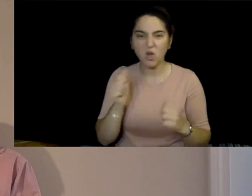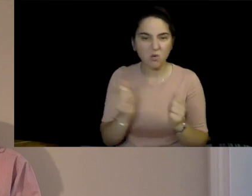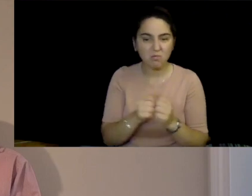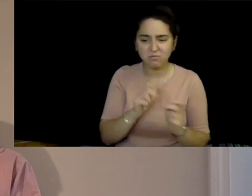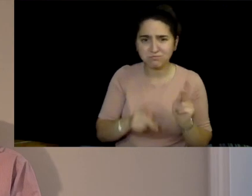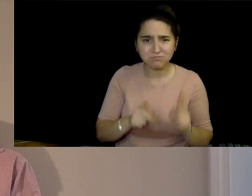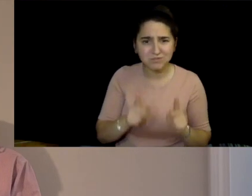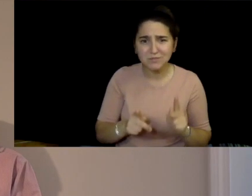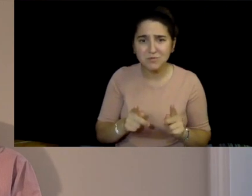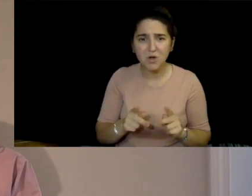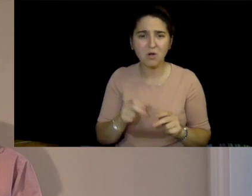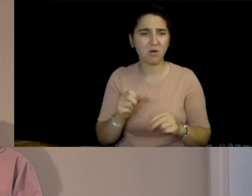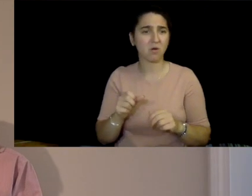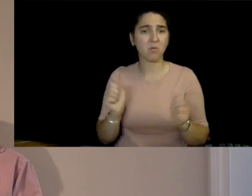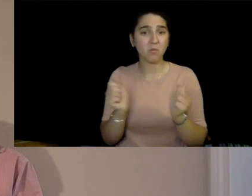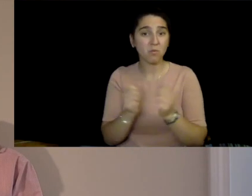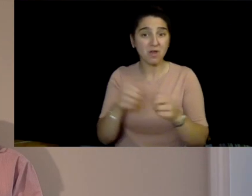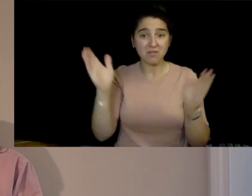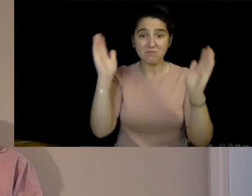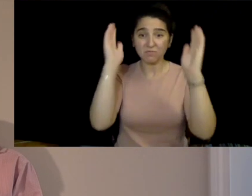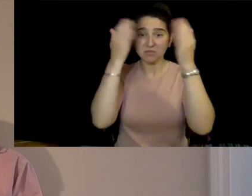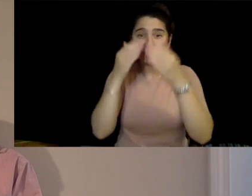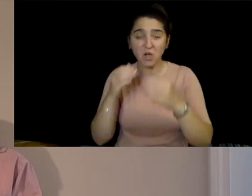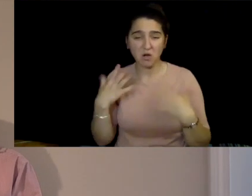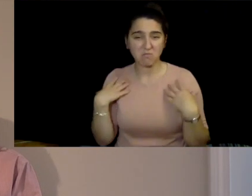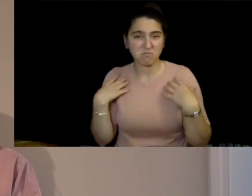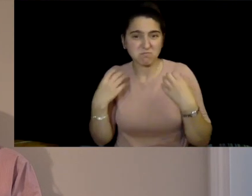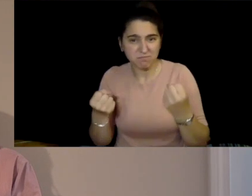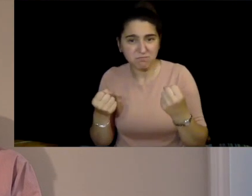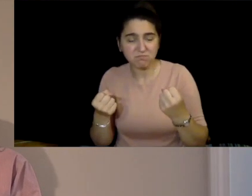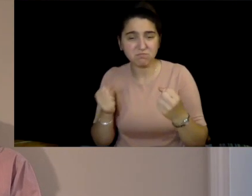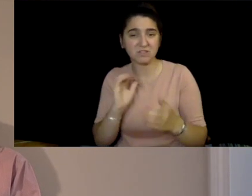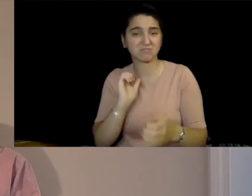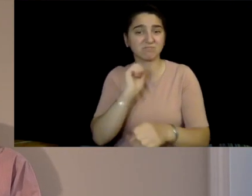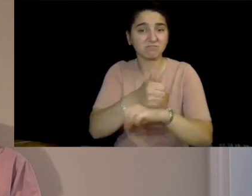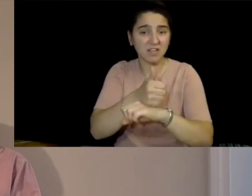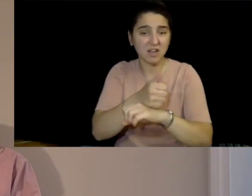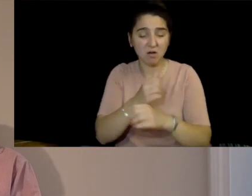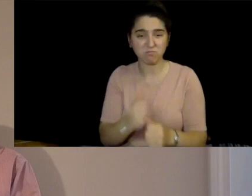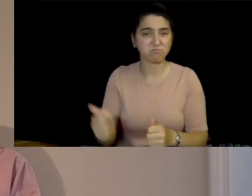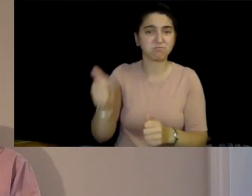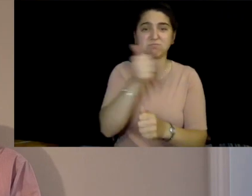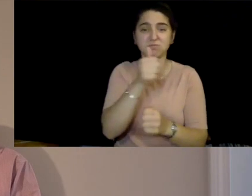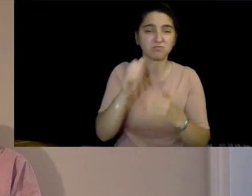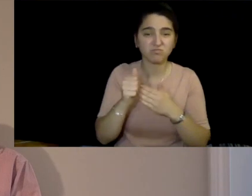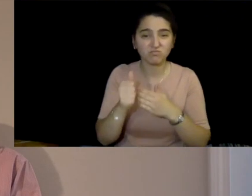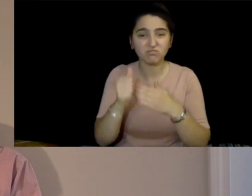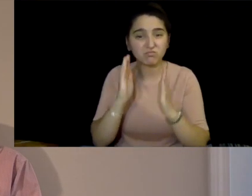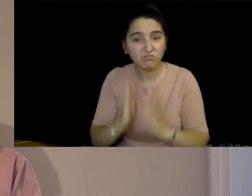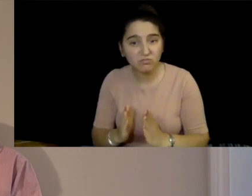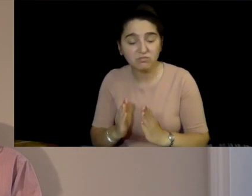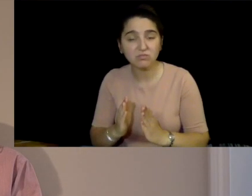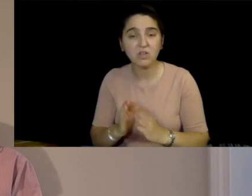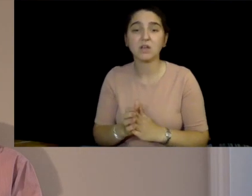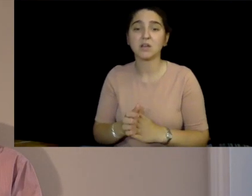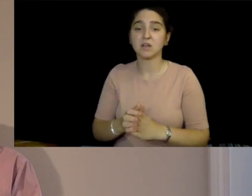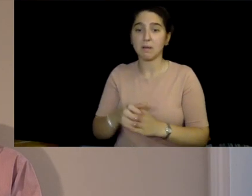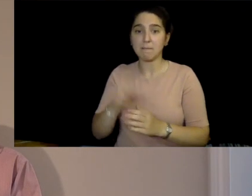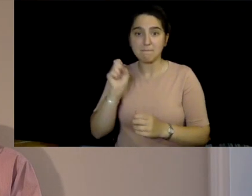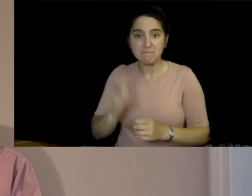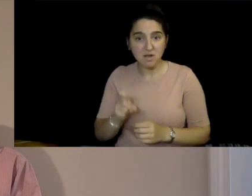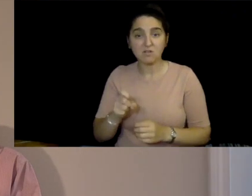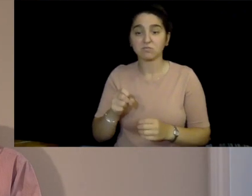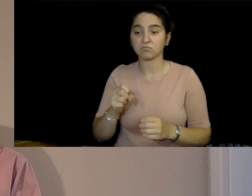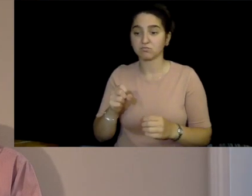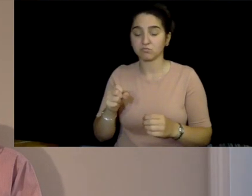this dark world, and against the spiritual forces of evil in the heavenly places. Therefore, put on the